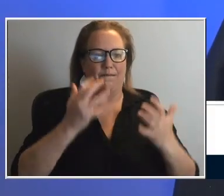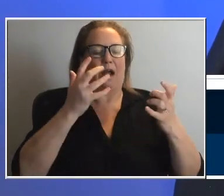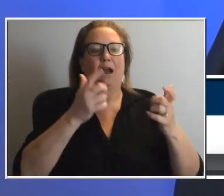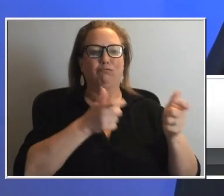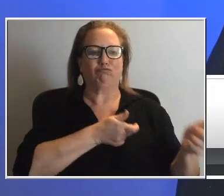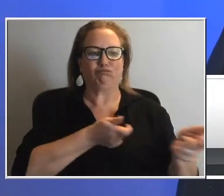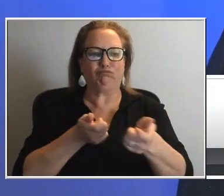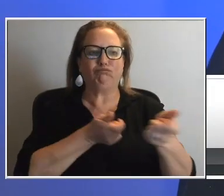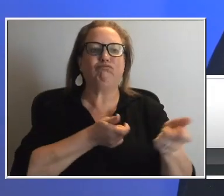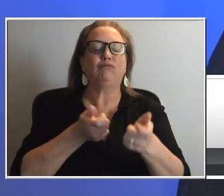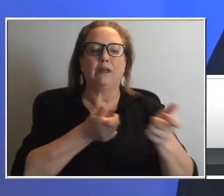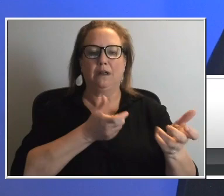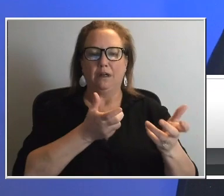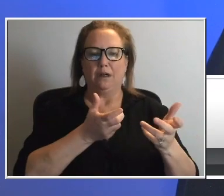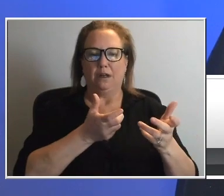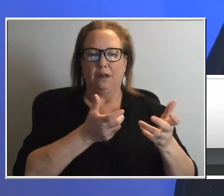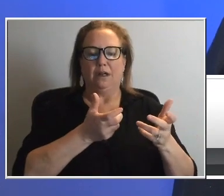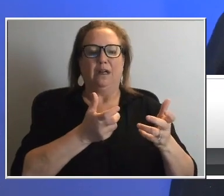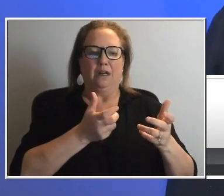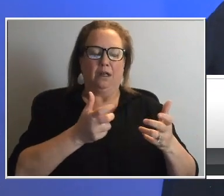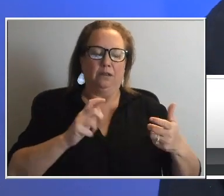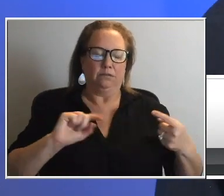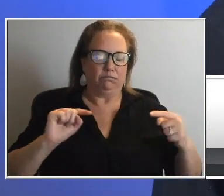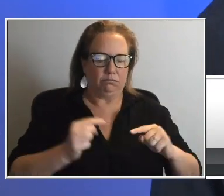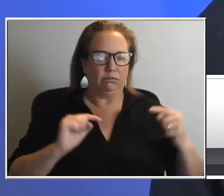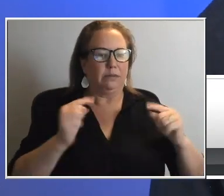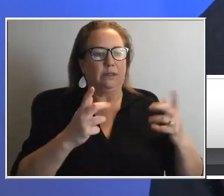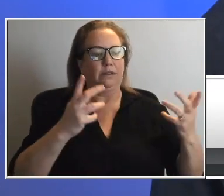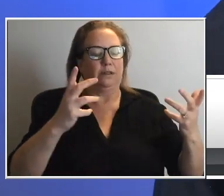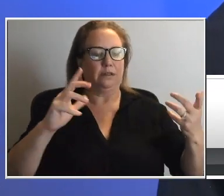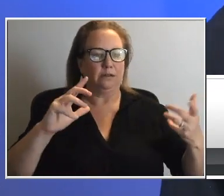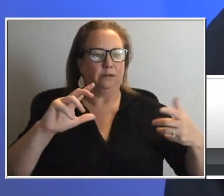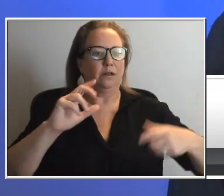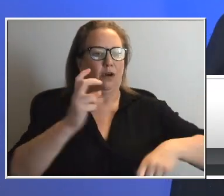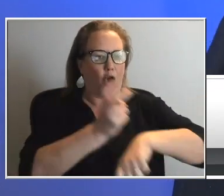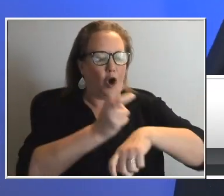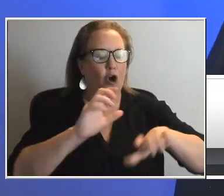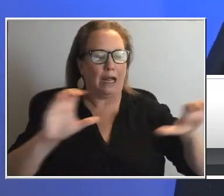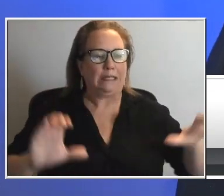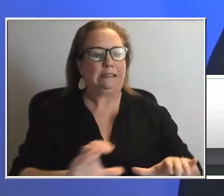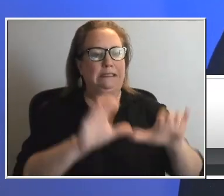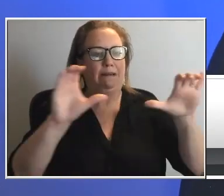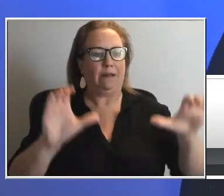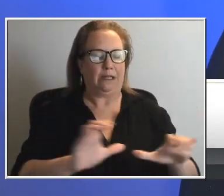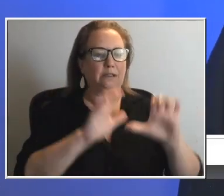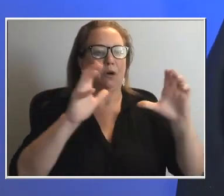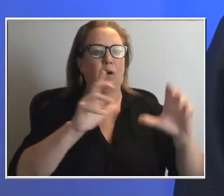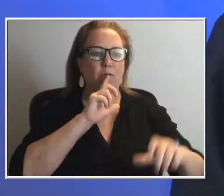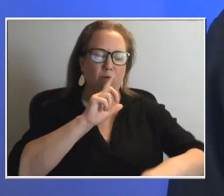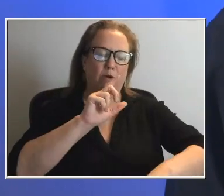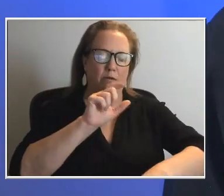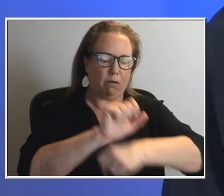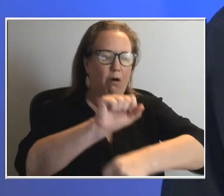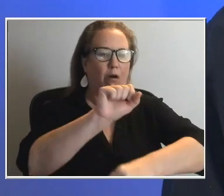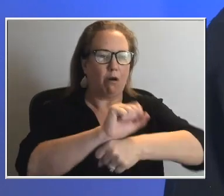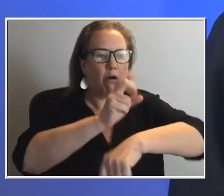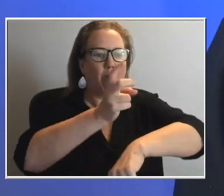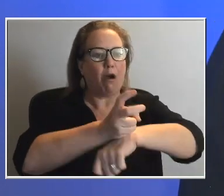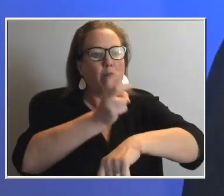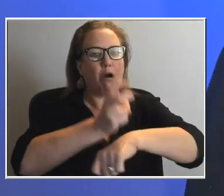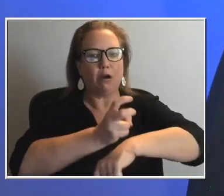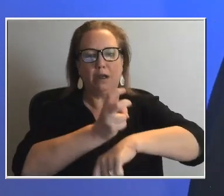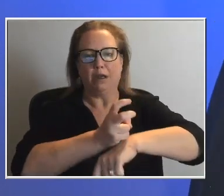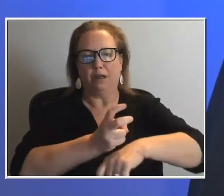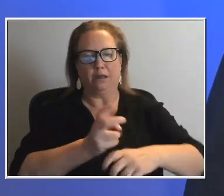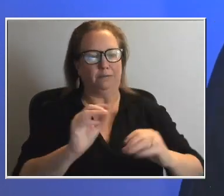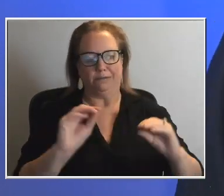know, it's strenuous activity, so it's nothing unusual for us to work really hard, and then, you know, no different than an athletic